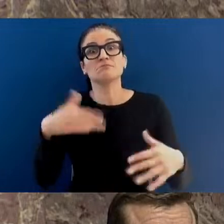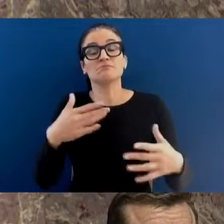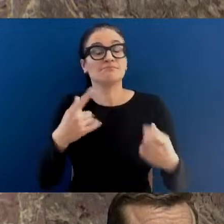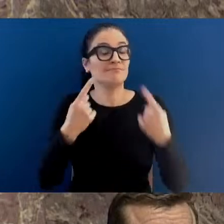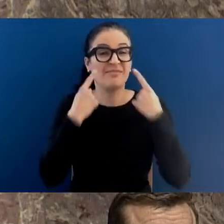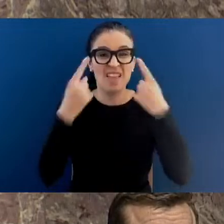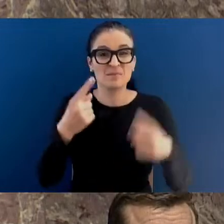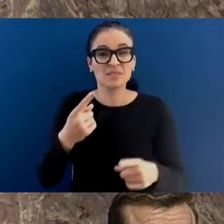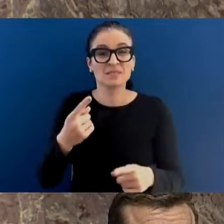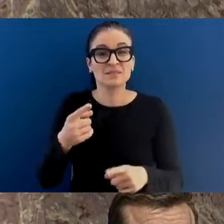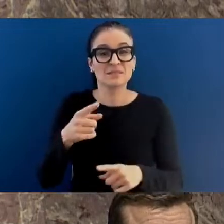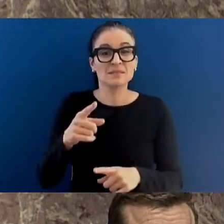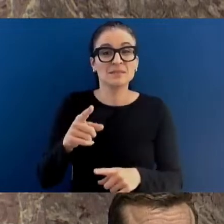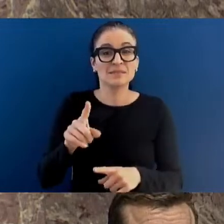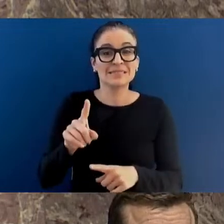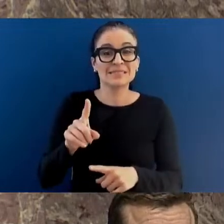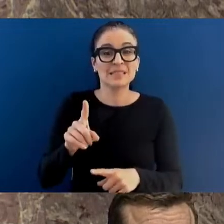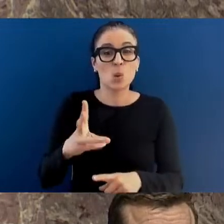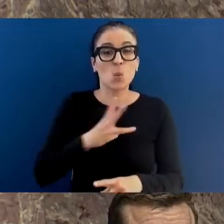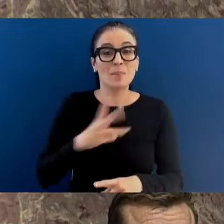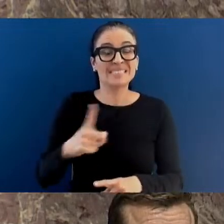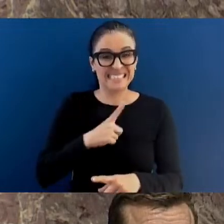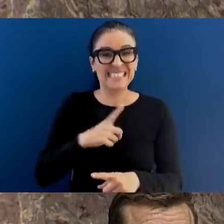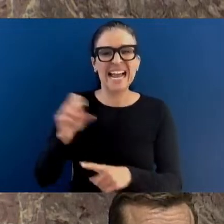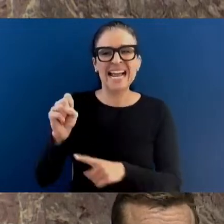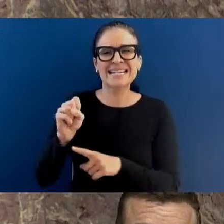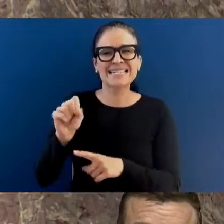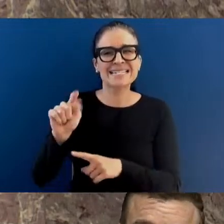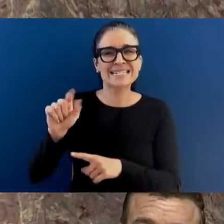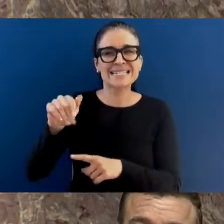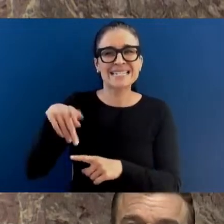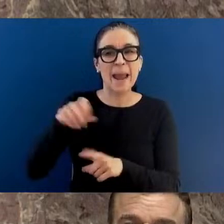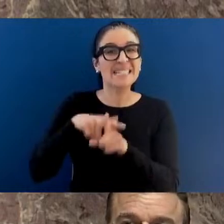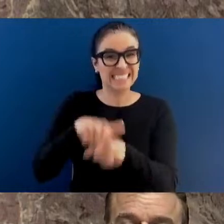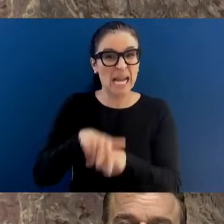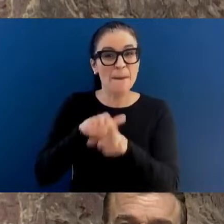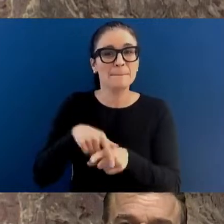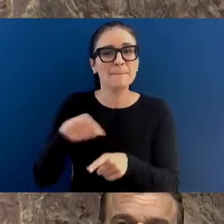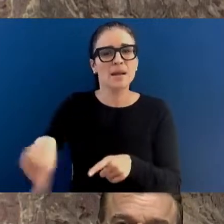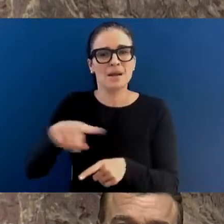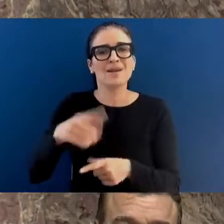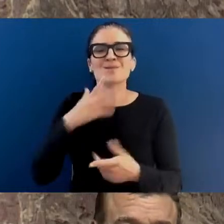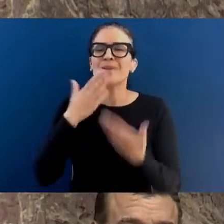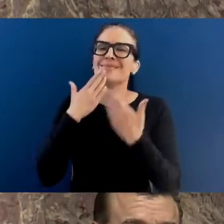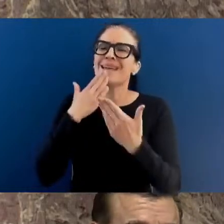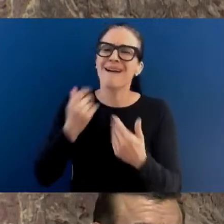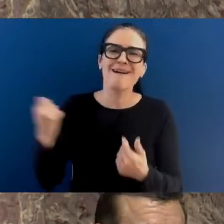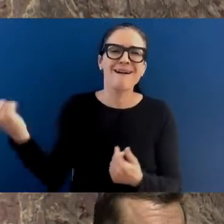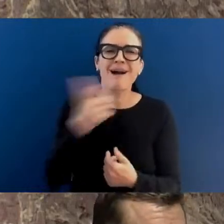Cowboy Hall of Fame inductees for 2024. Thank you, Mr. Speaker.